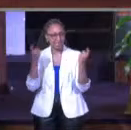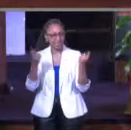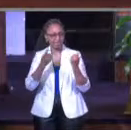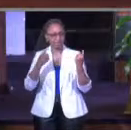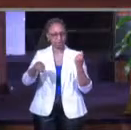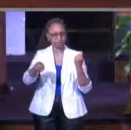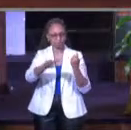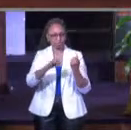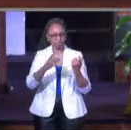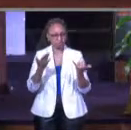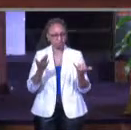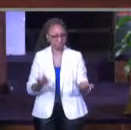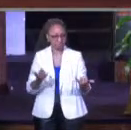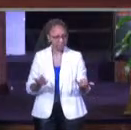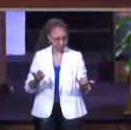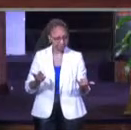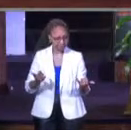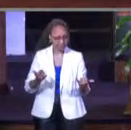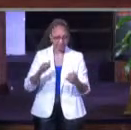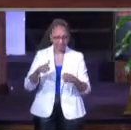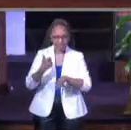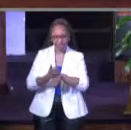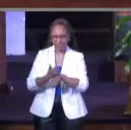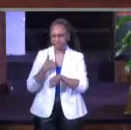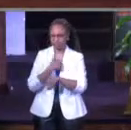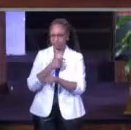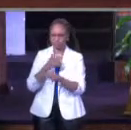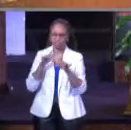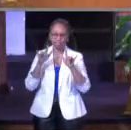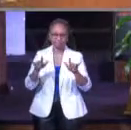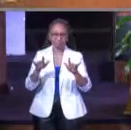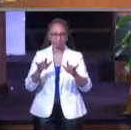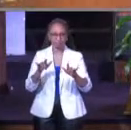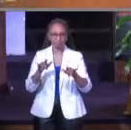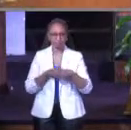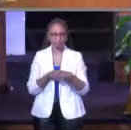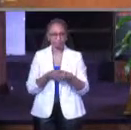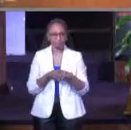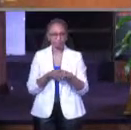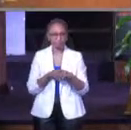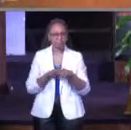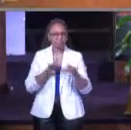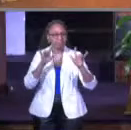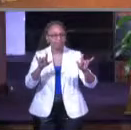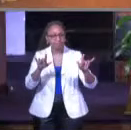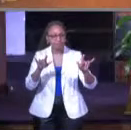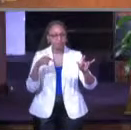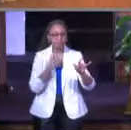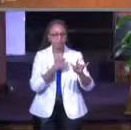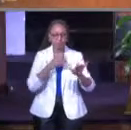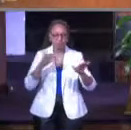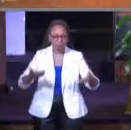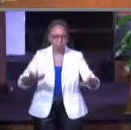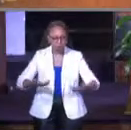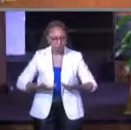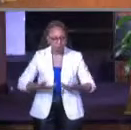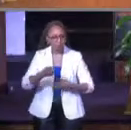us today? Amen. We love you. We love you. We love you and we welcome